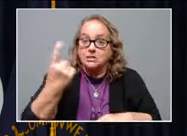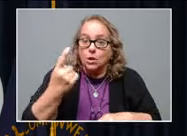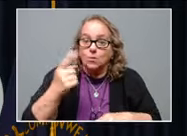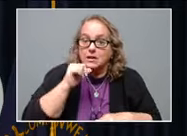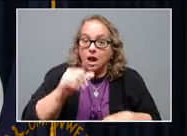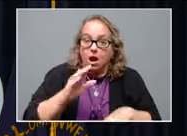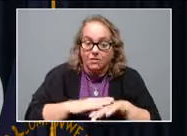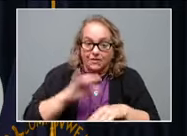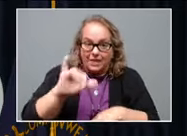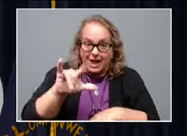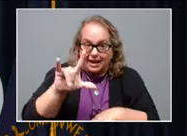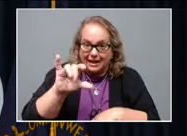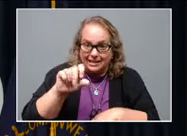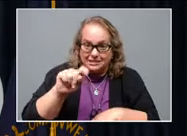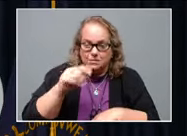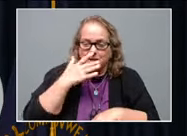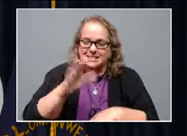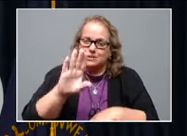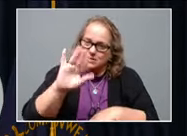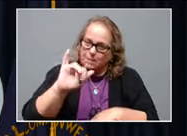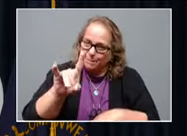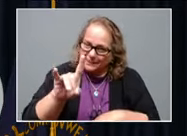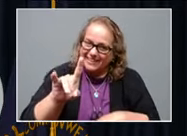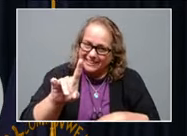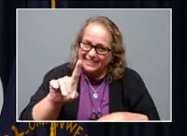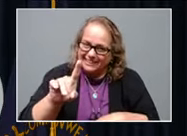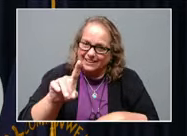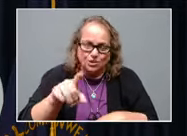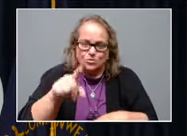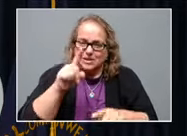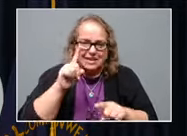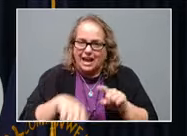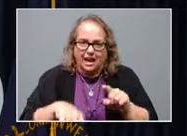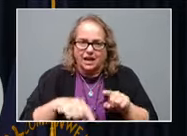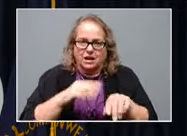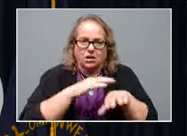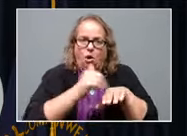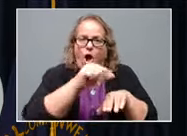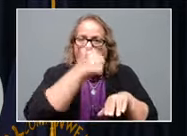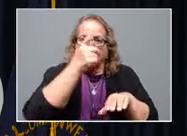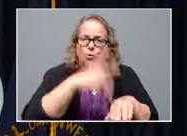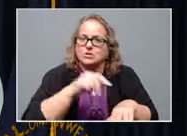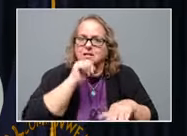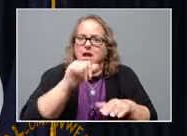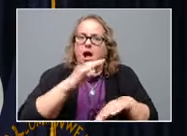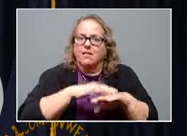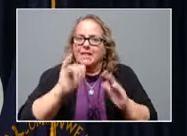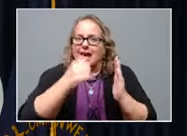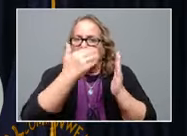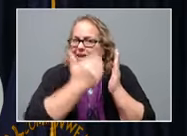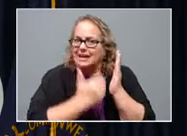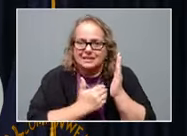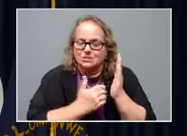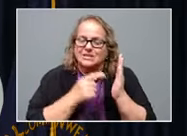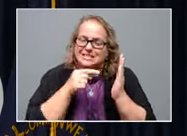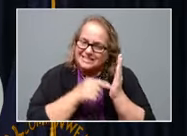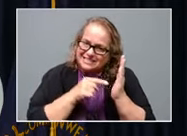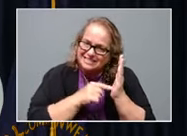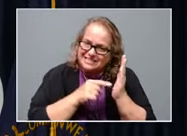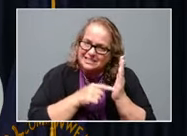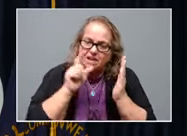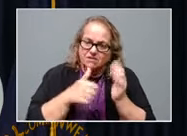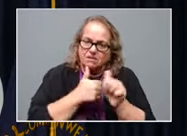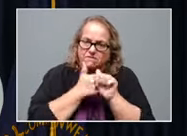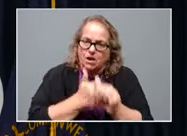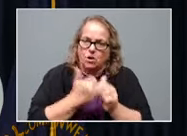out, and then come to us and ask us to pay that group to do it. This is a program that's been set up. All the tools are